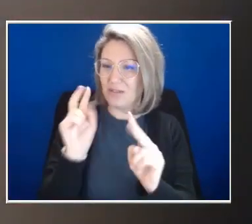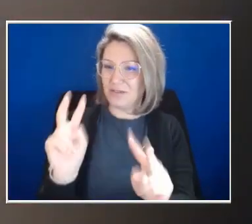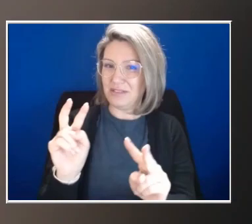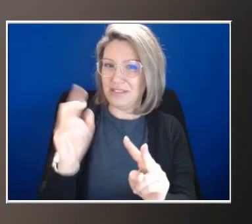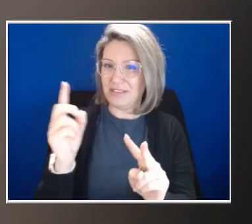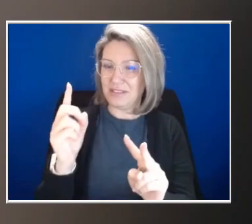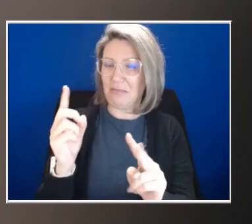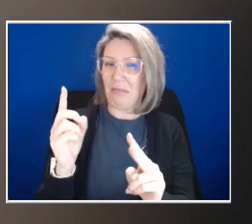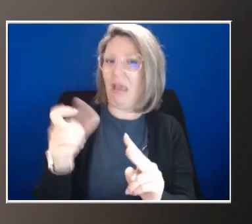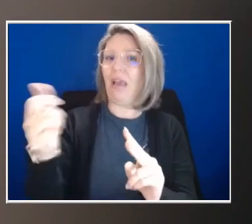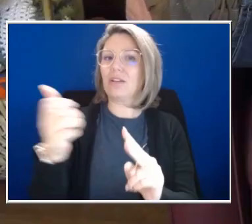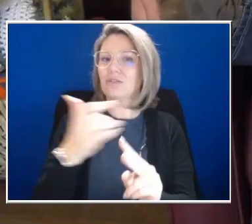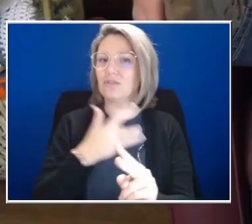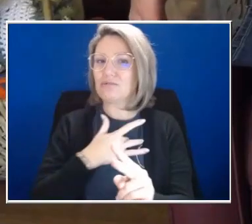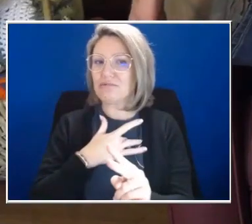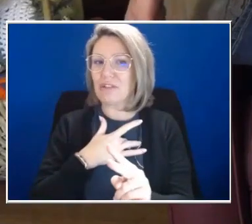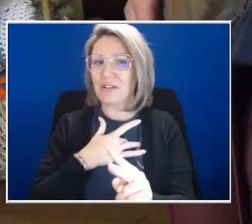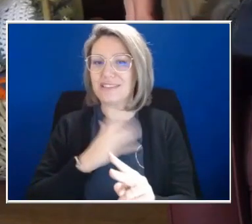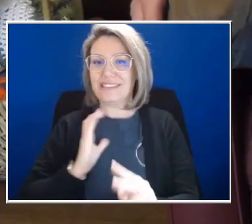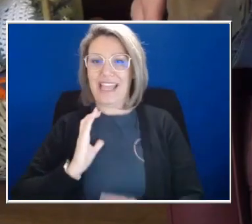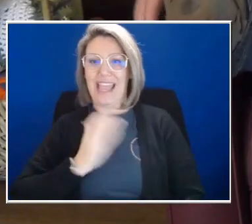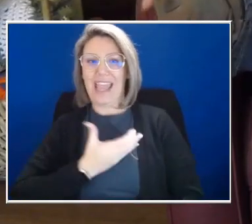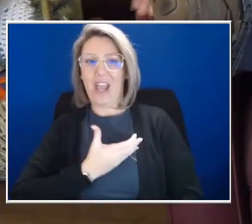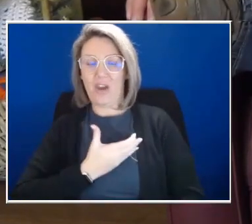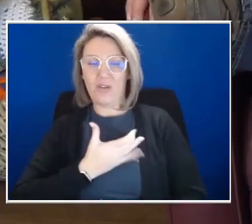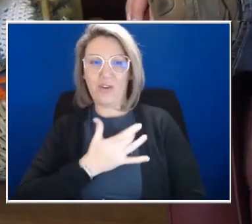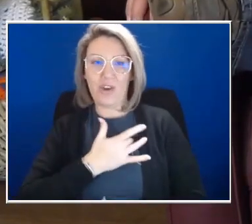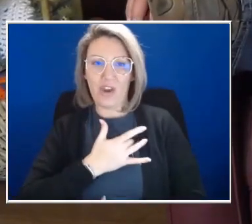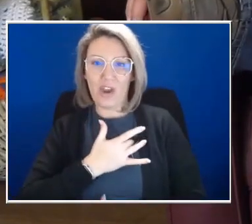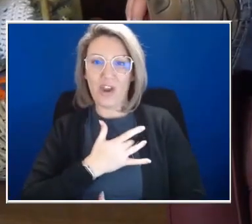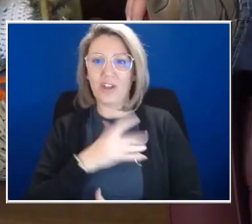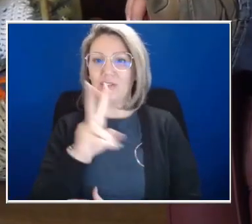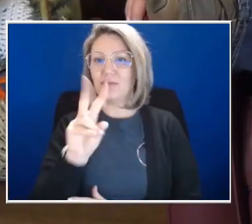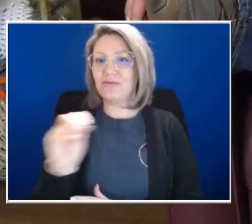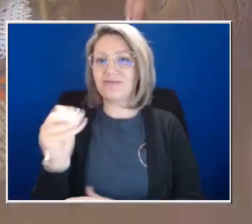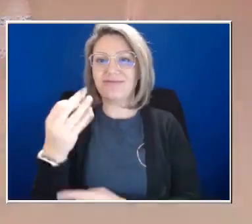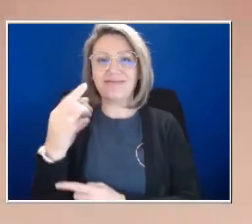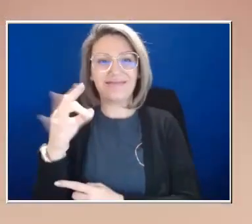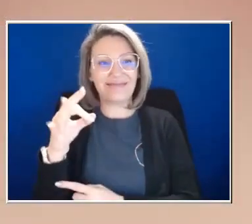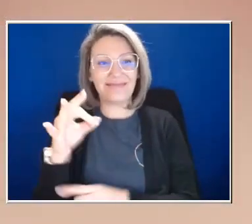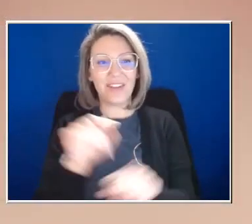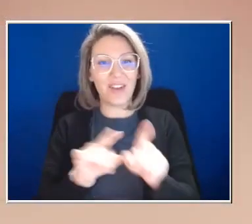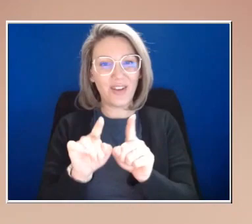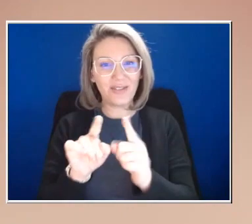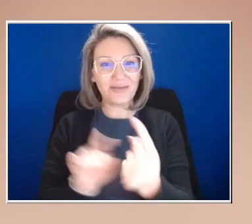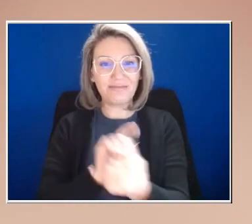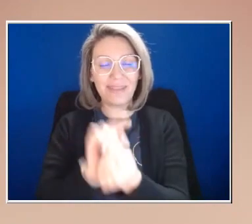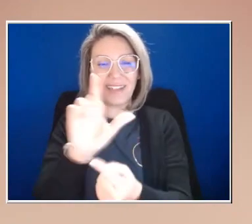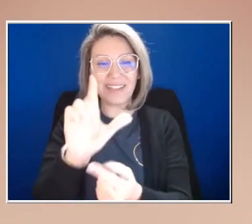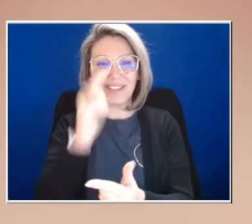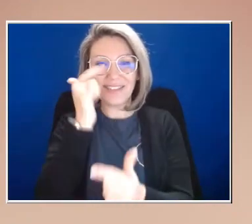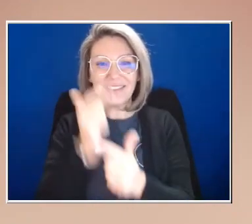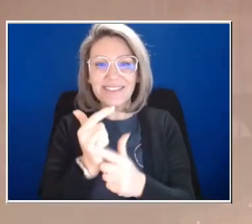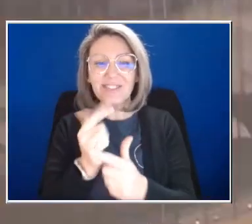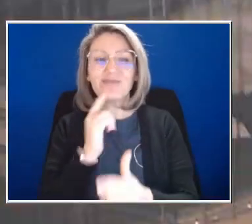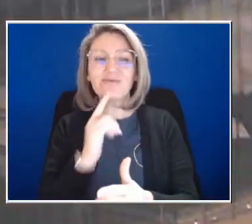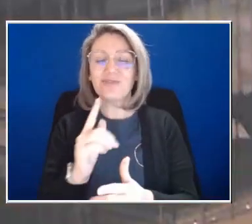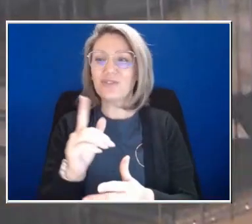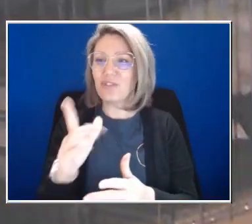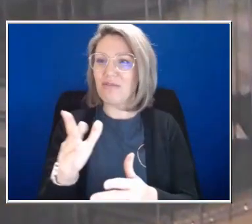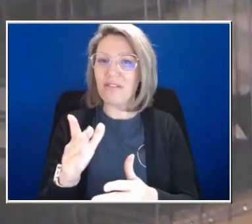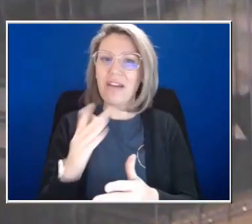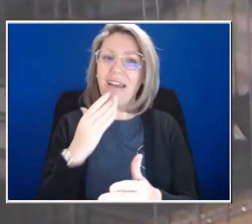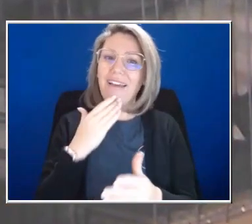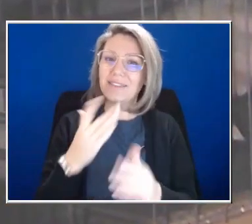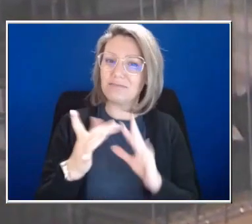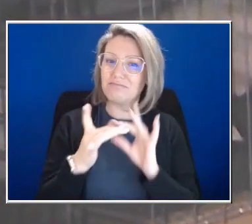I just got repowered, basically. 2019 is when we also met Corey's big sister, who shares a bond with her brother no